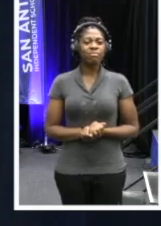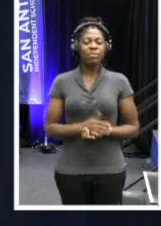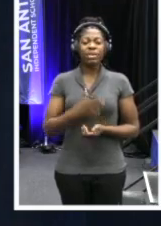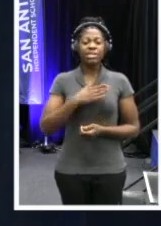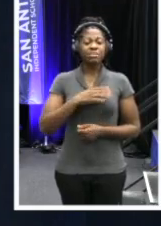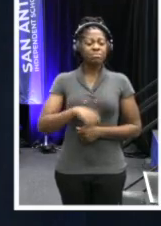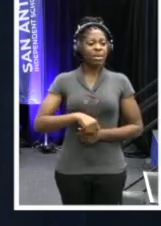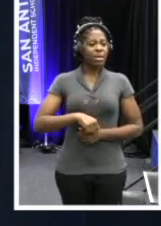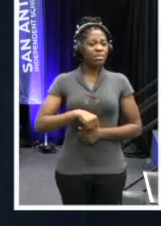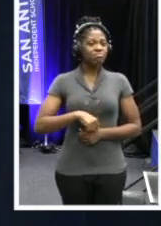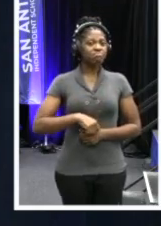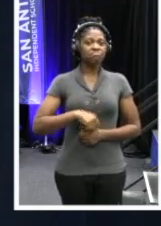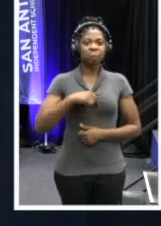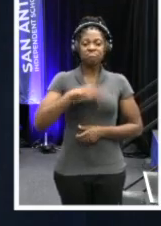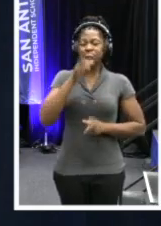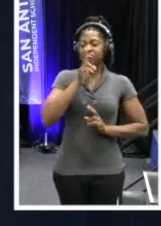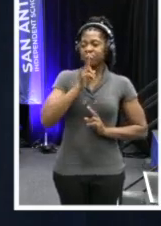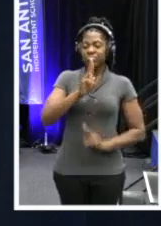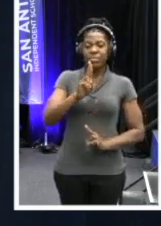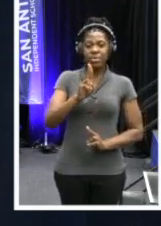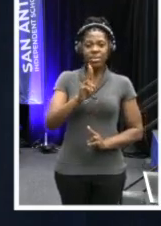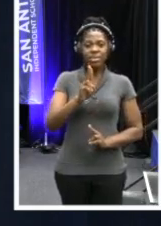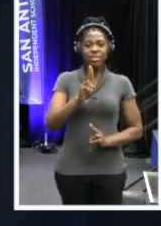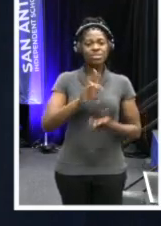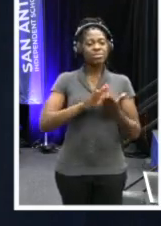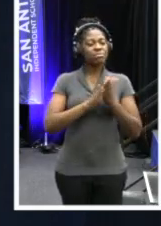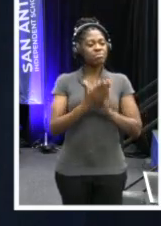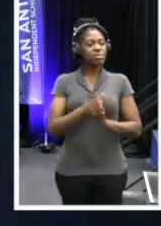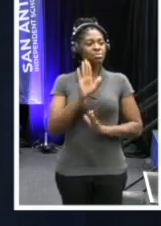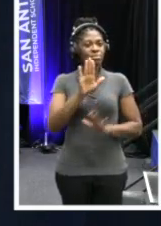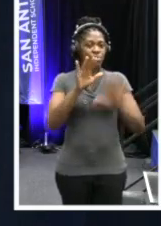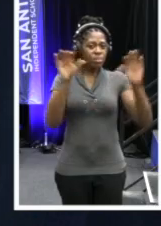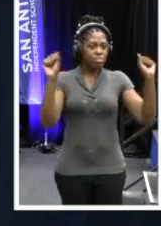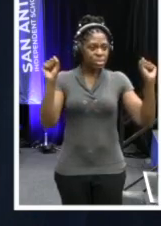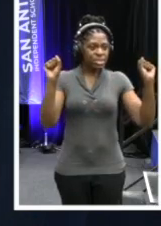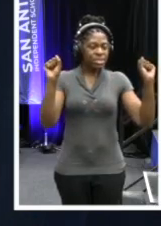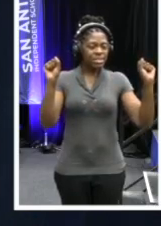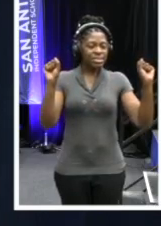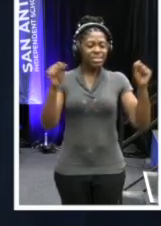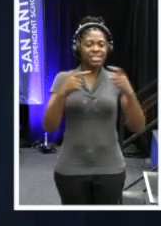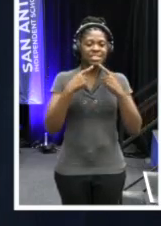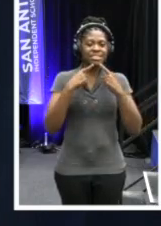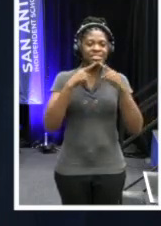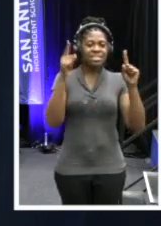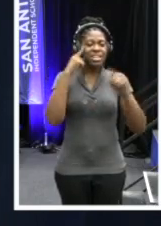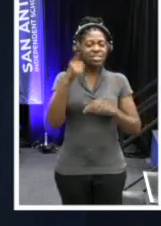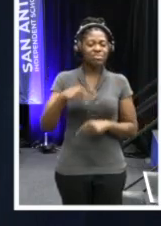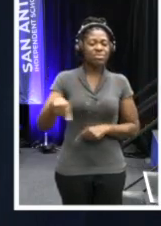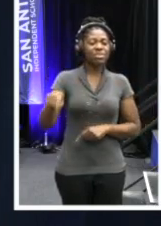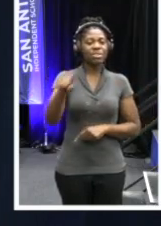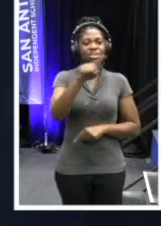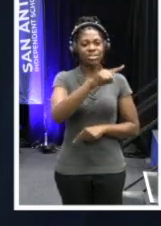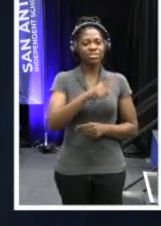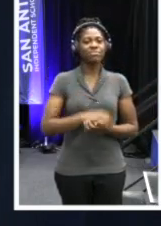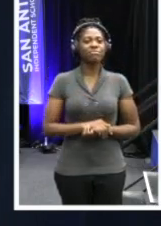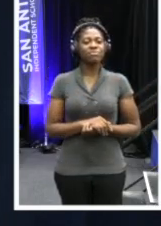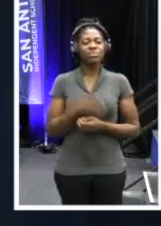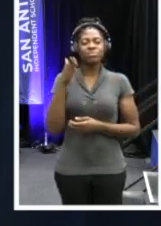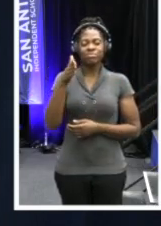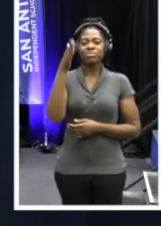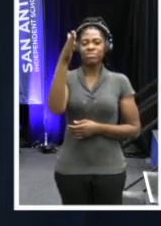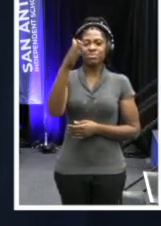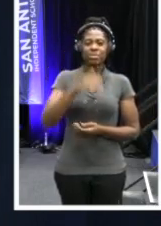served as your class president. I wish each of you all the success in the world as you make your dreams a reality and embark on the next chapter of your